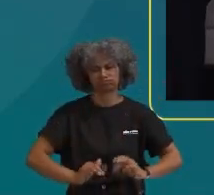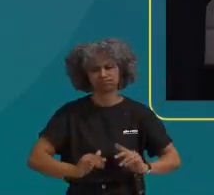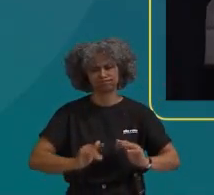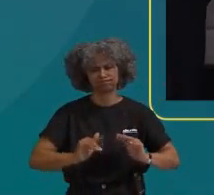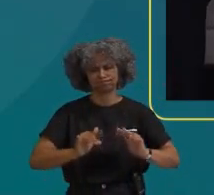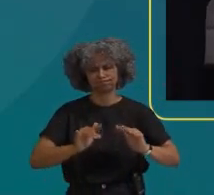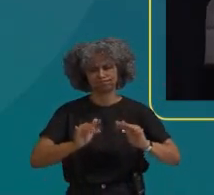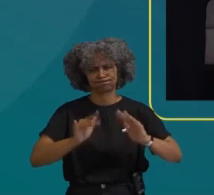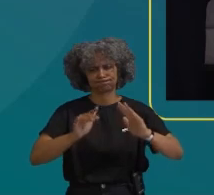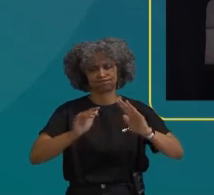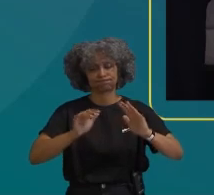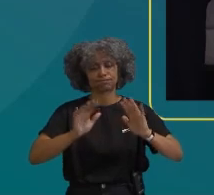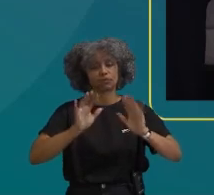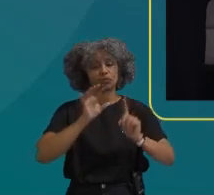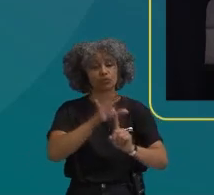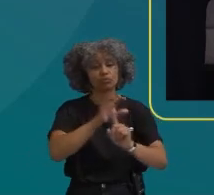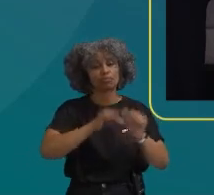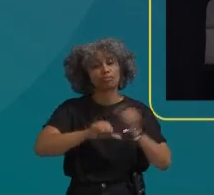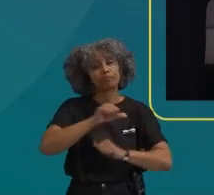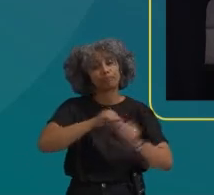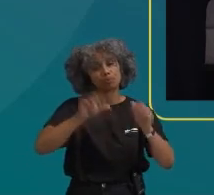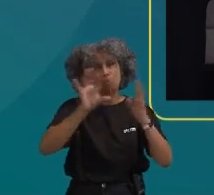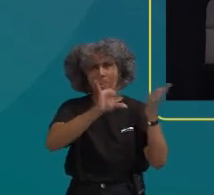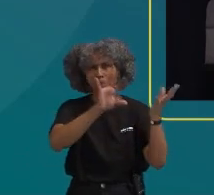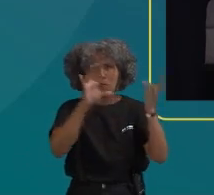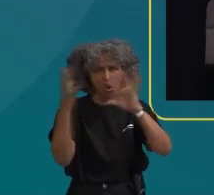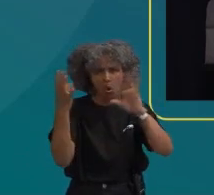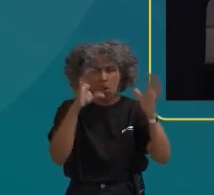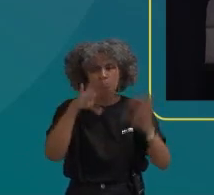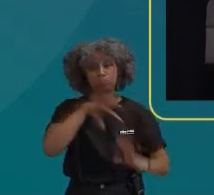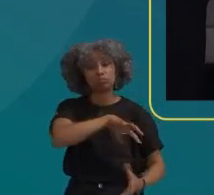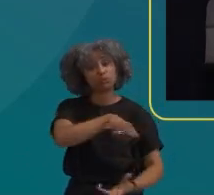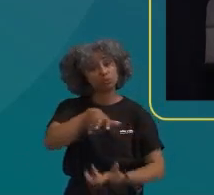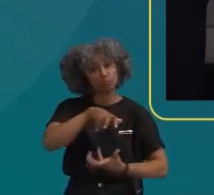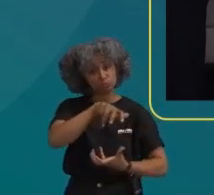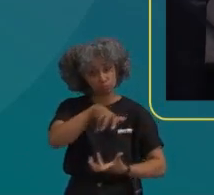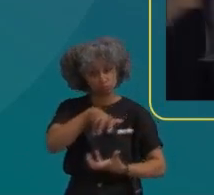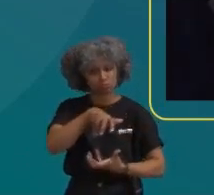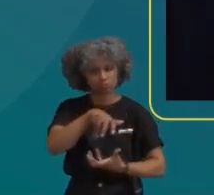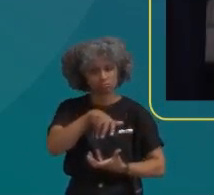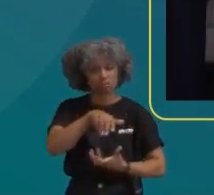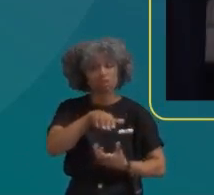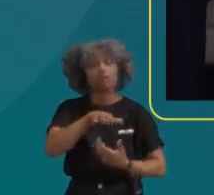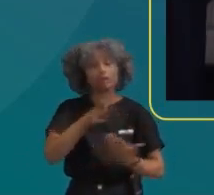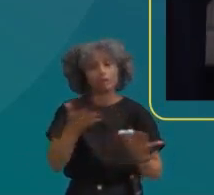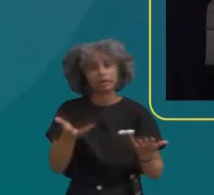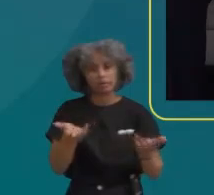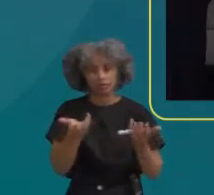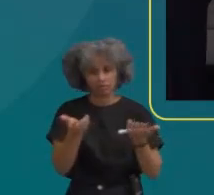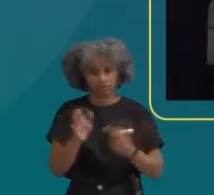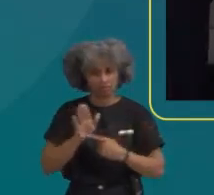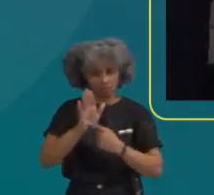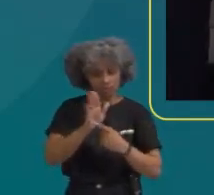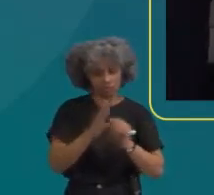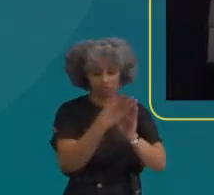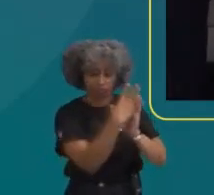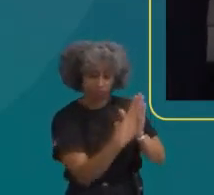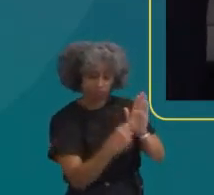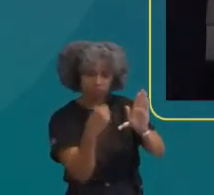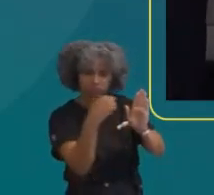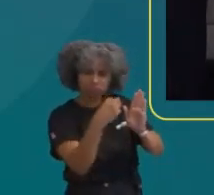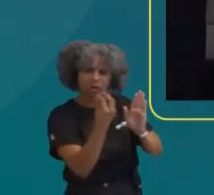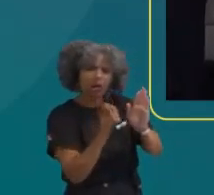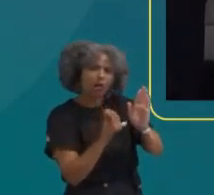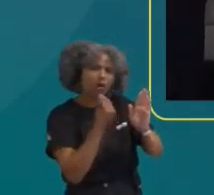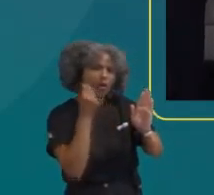the climate change that is happening. So I would tell you an example of how we are trying to restore a canal.